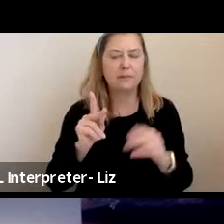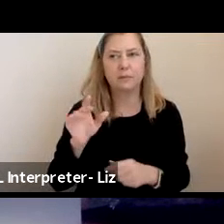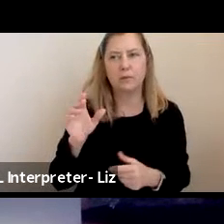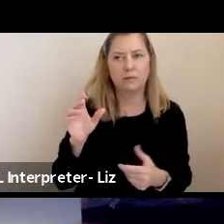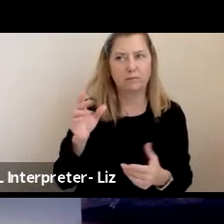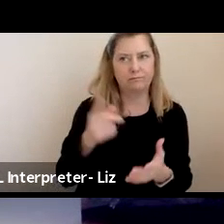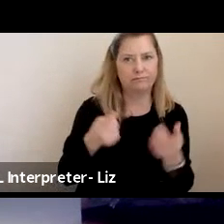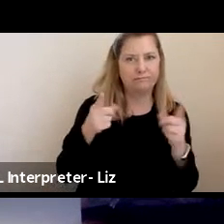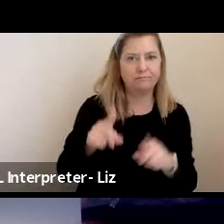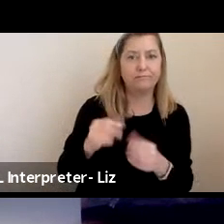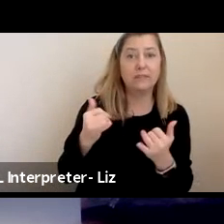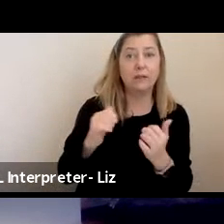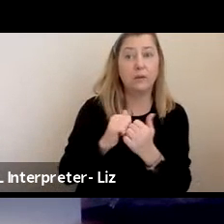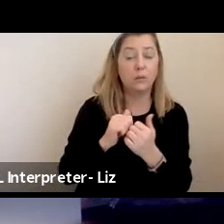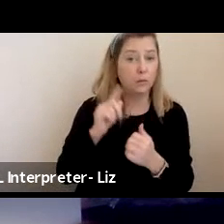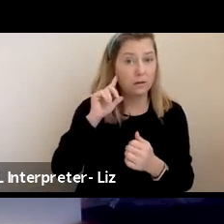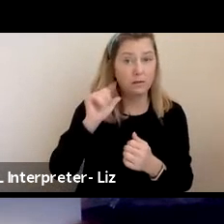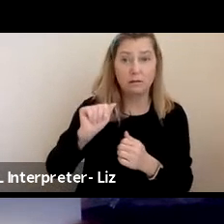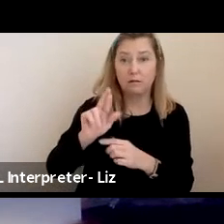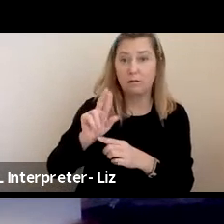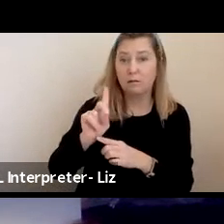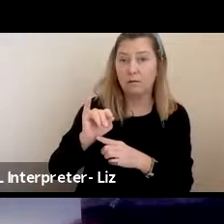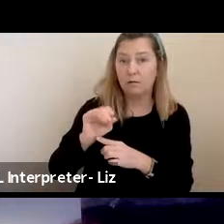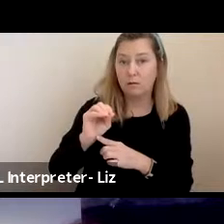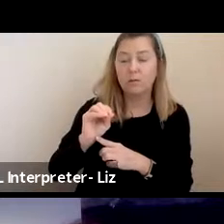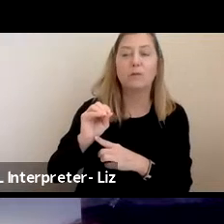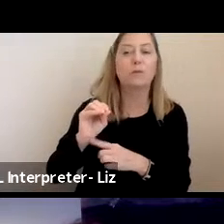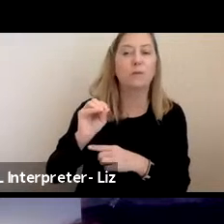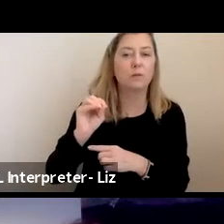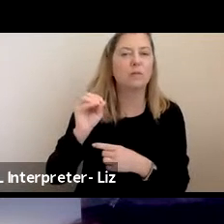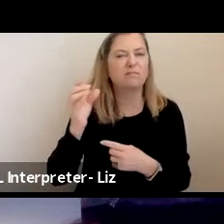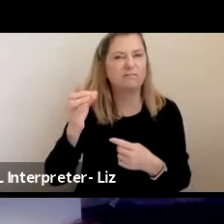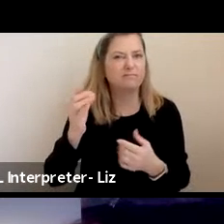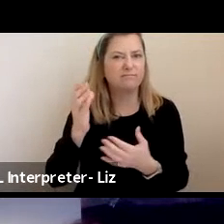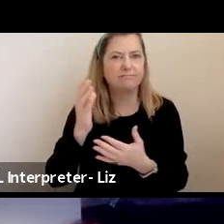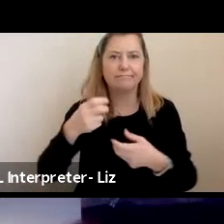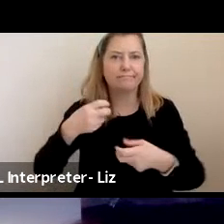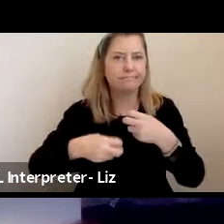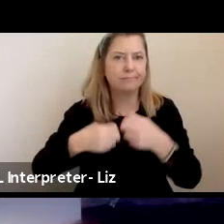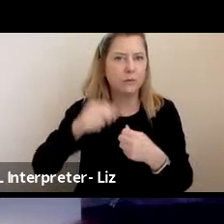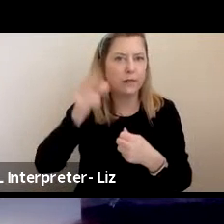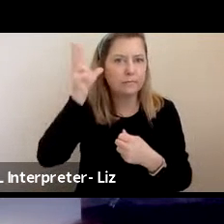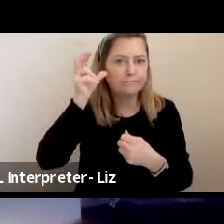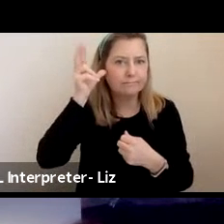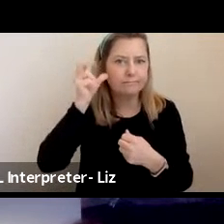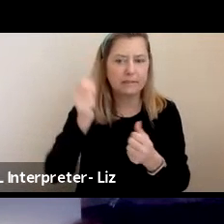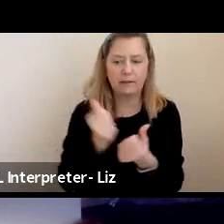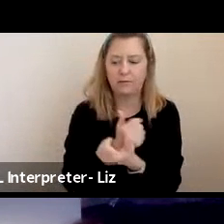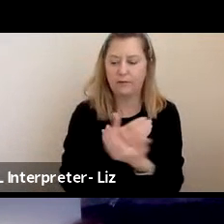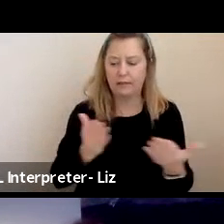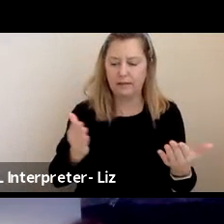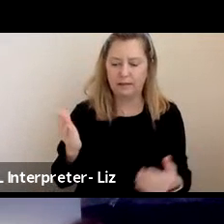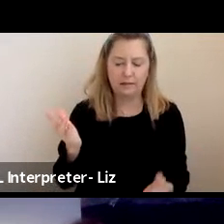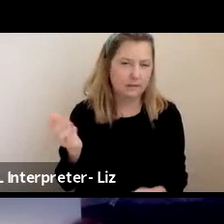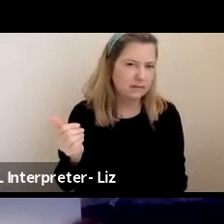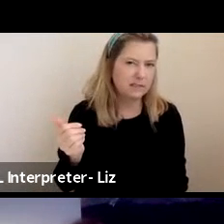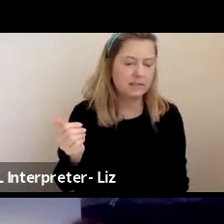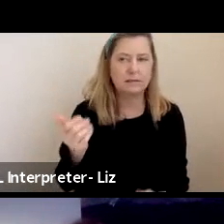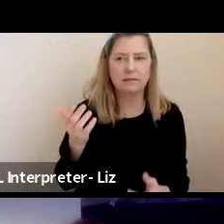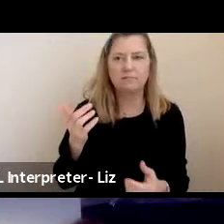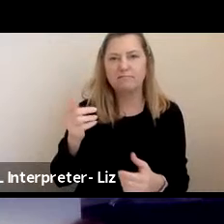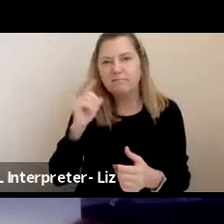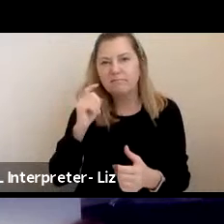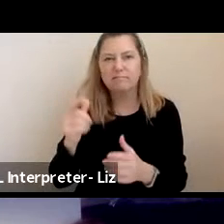audio. I do have my headset with me. Do anything. It would just take us about 5 minutes.